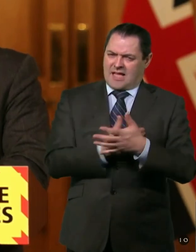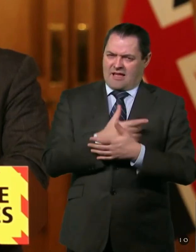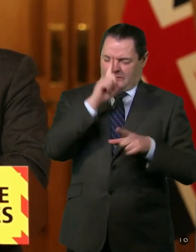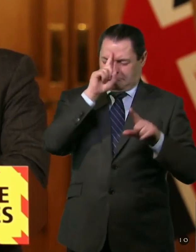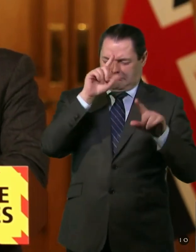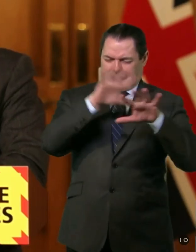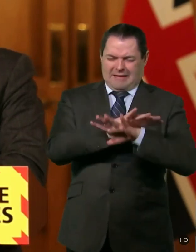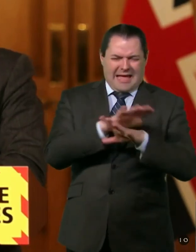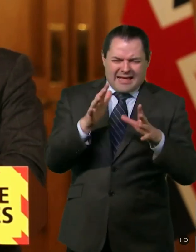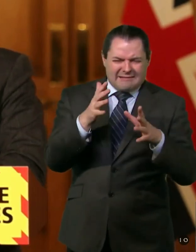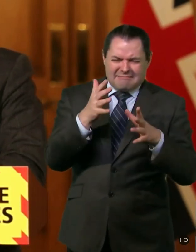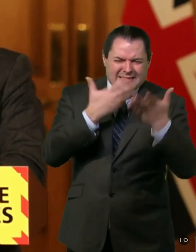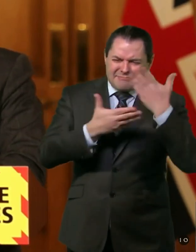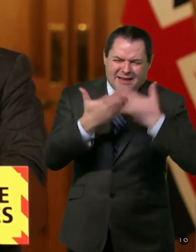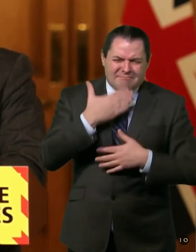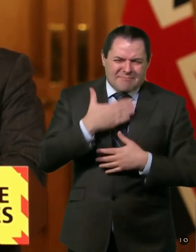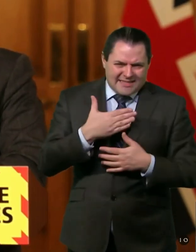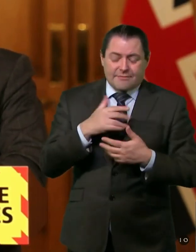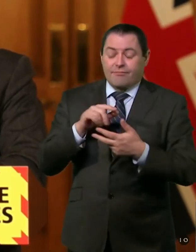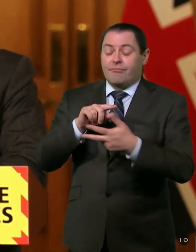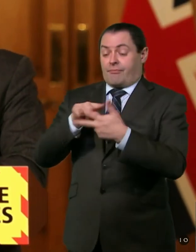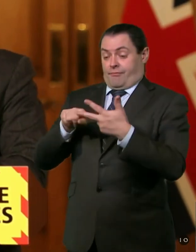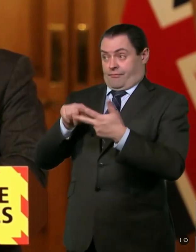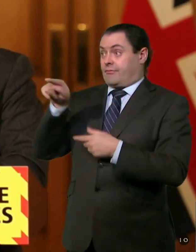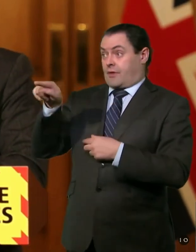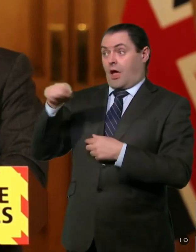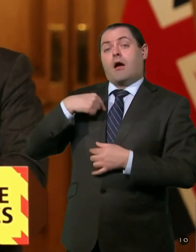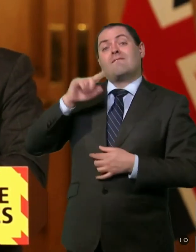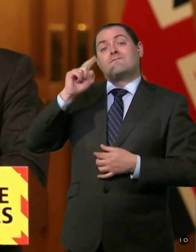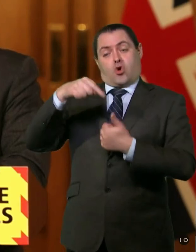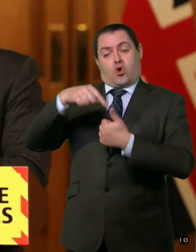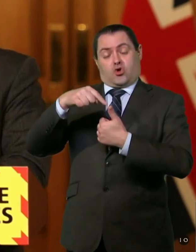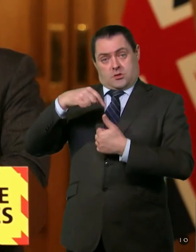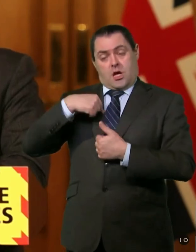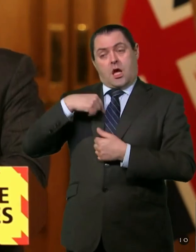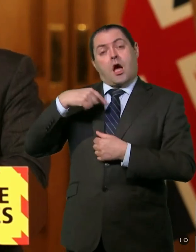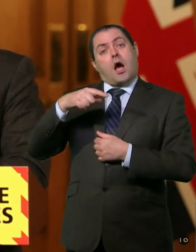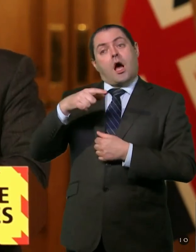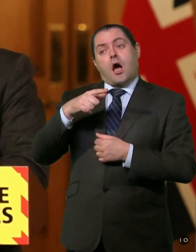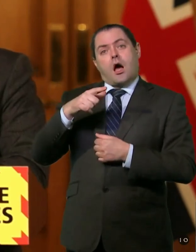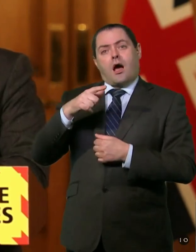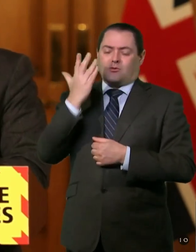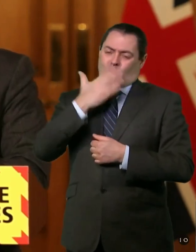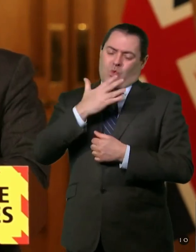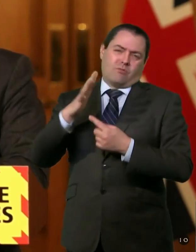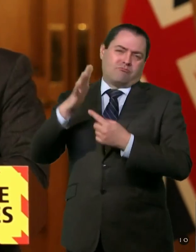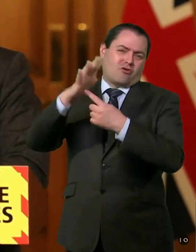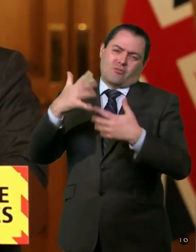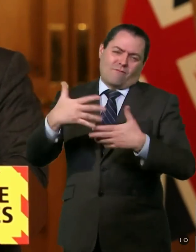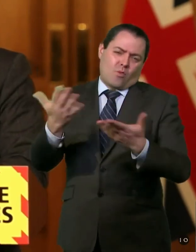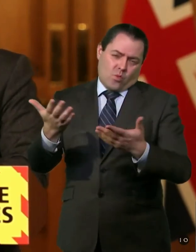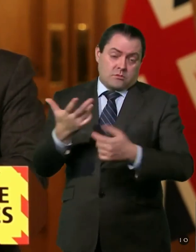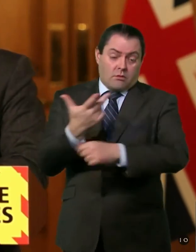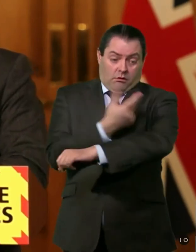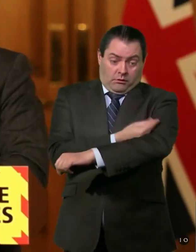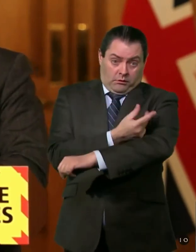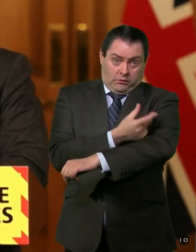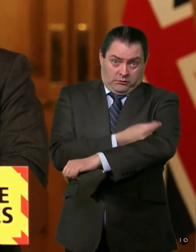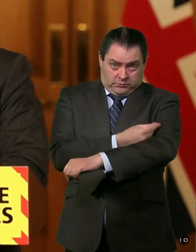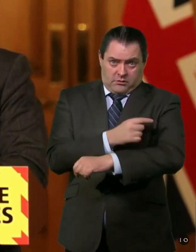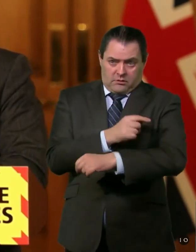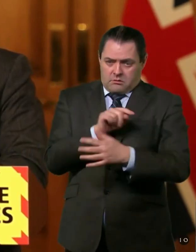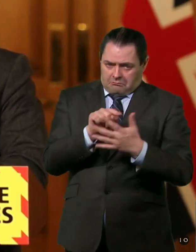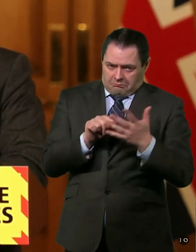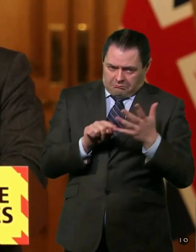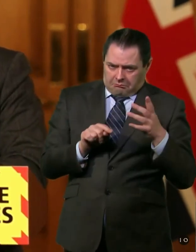remain the priority. But as we make progress in rolling out the vaccine, if all those conditions that I was talking about earlier, that I mentioned to Laura,